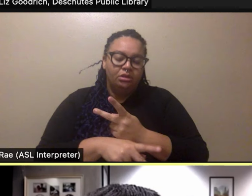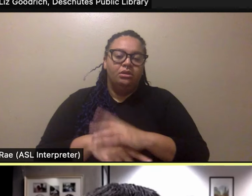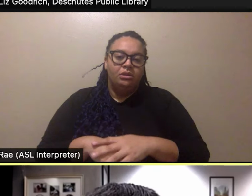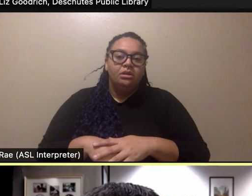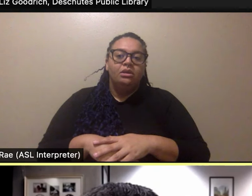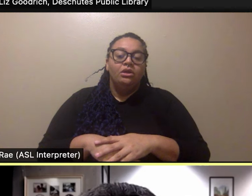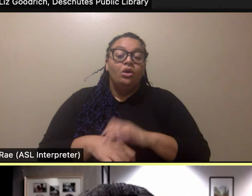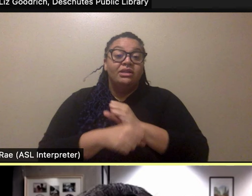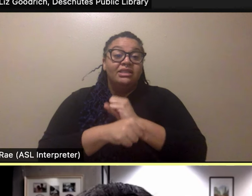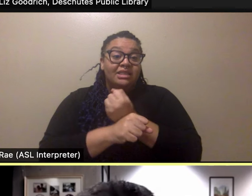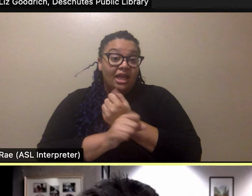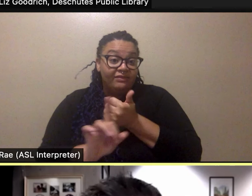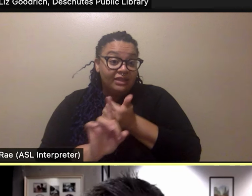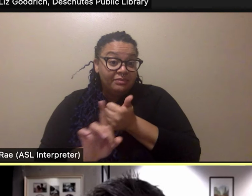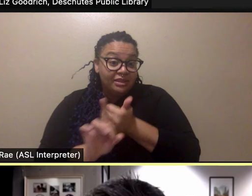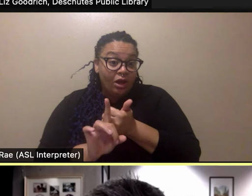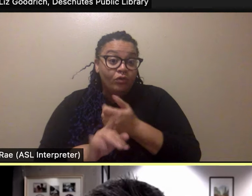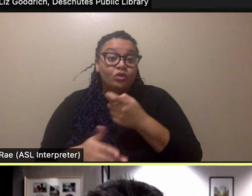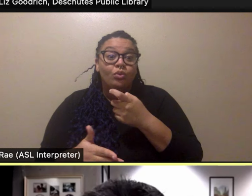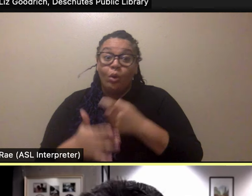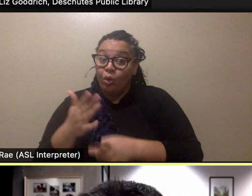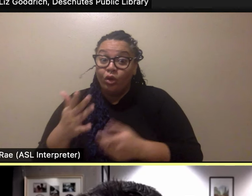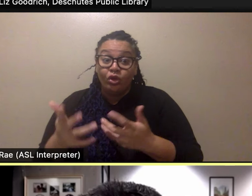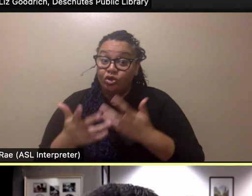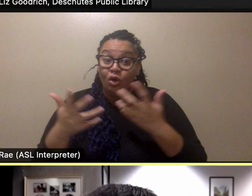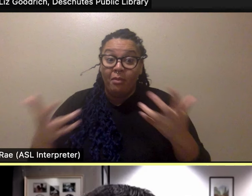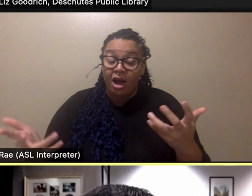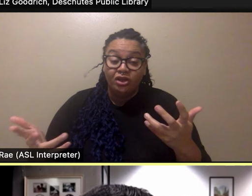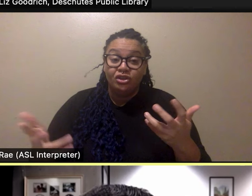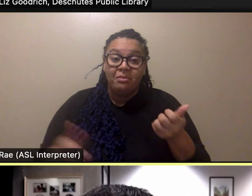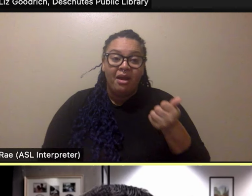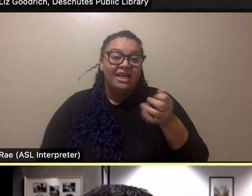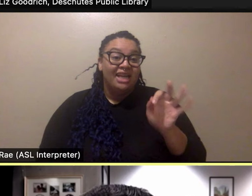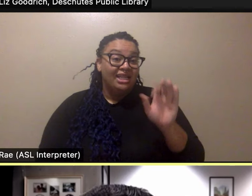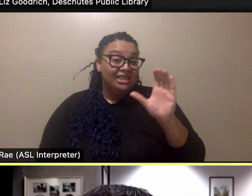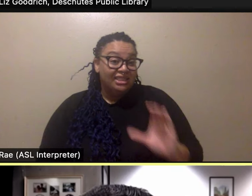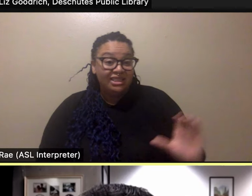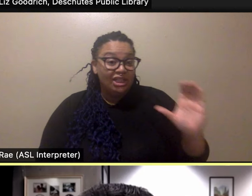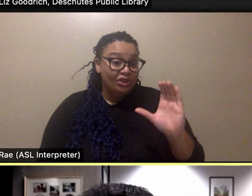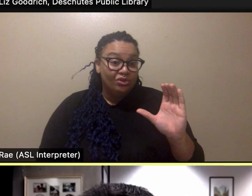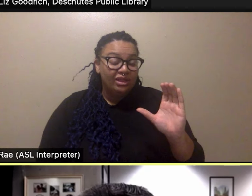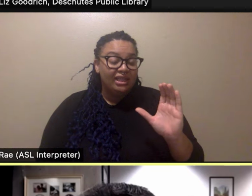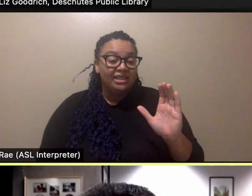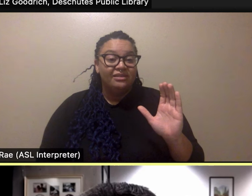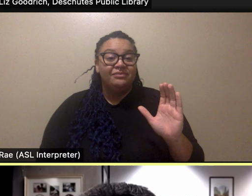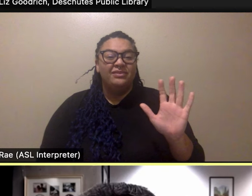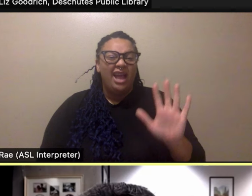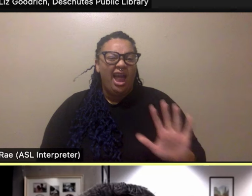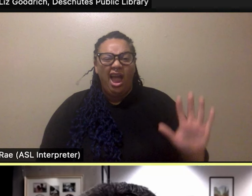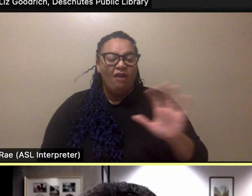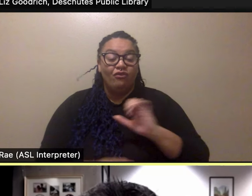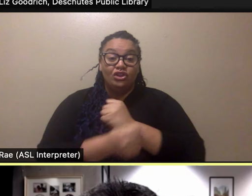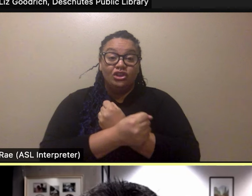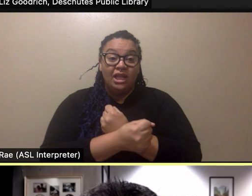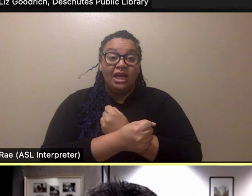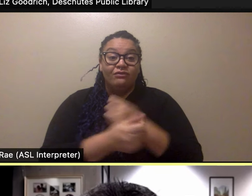The slaves themselves were worth a lot. By the 19th century, an average slave sold in general for